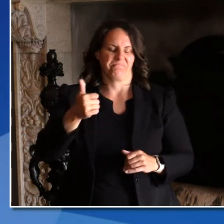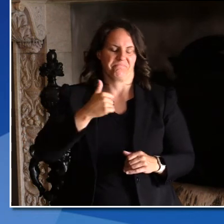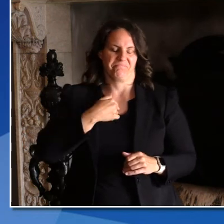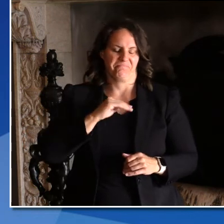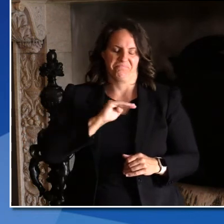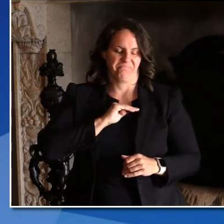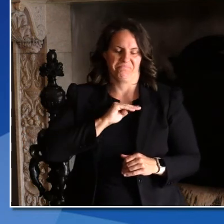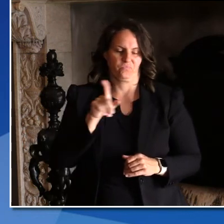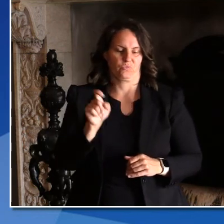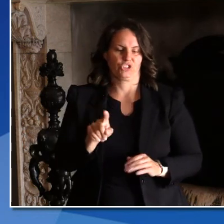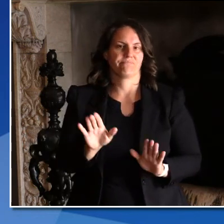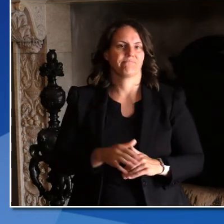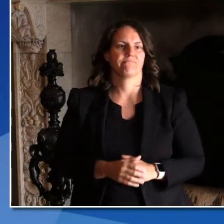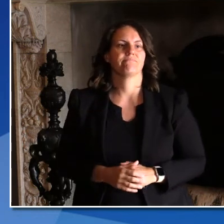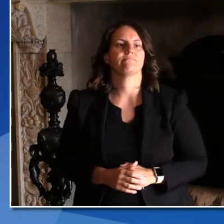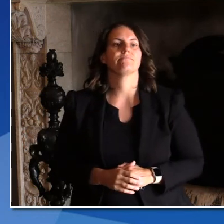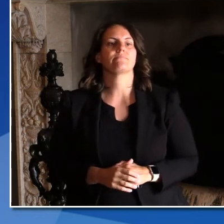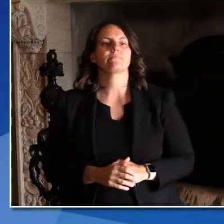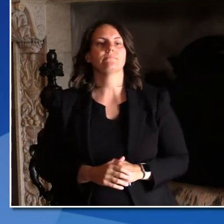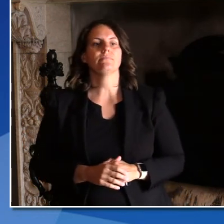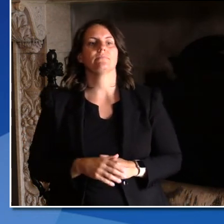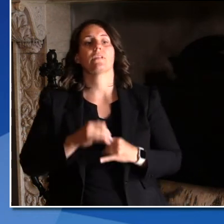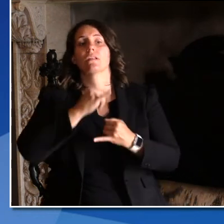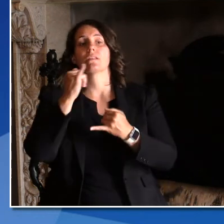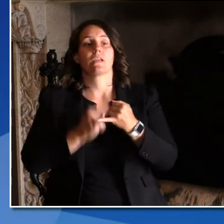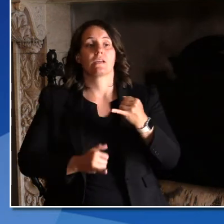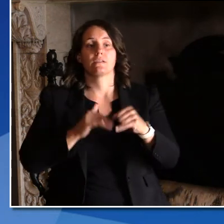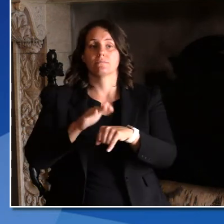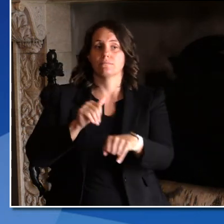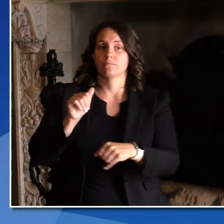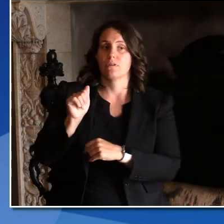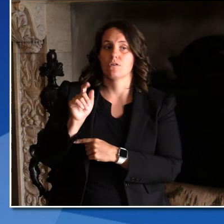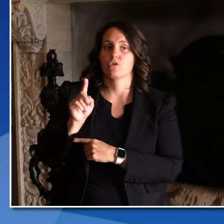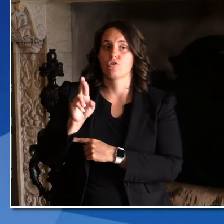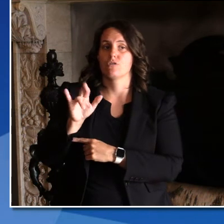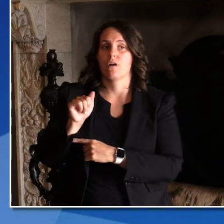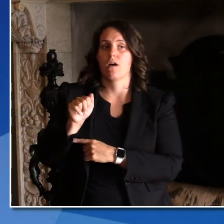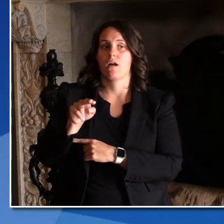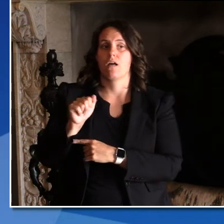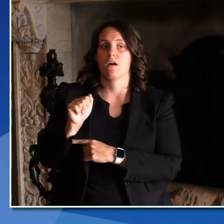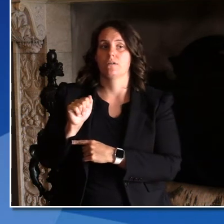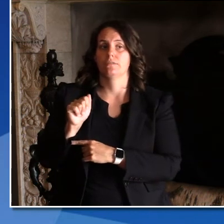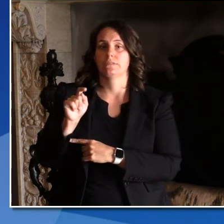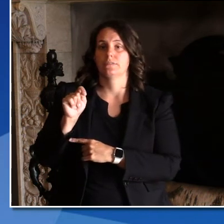finally, Adriana Mendez from TMJ4. Adriana?